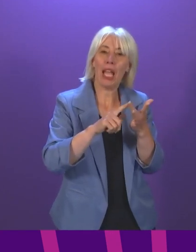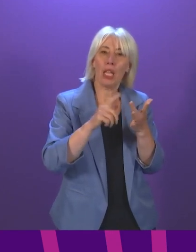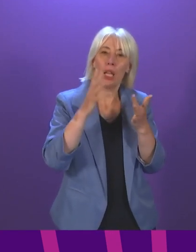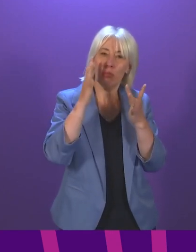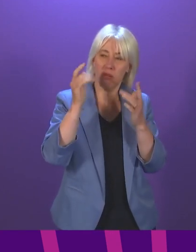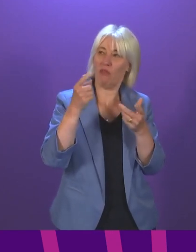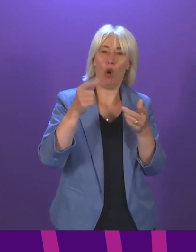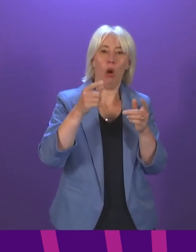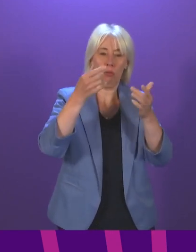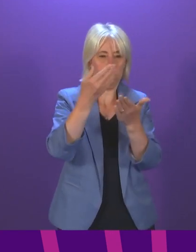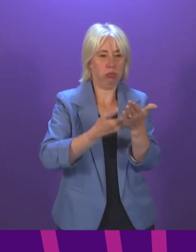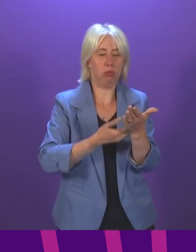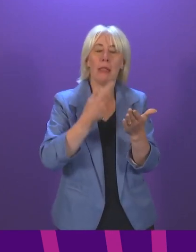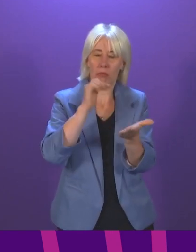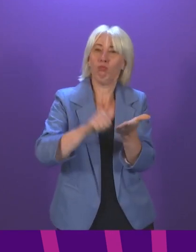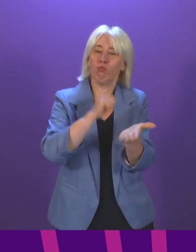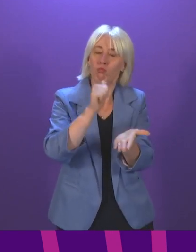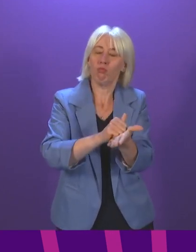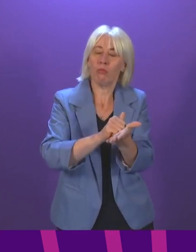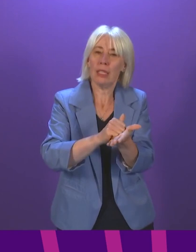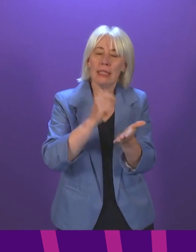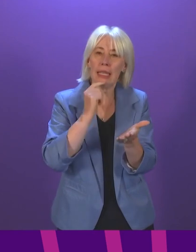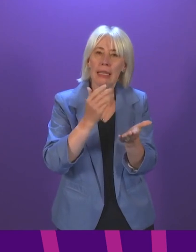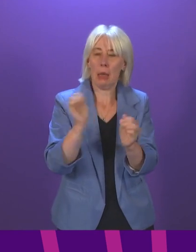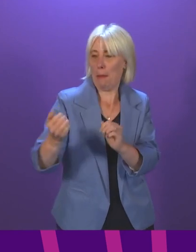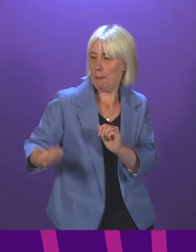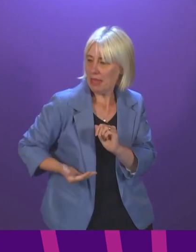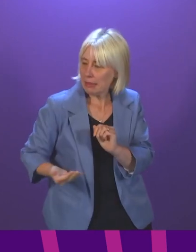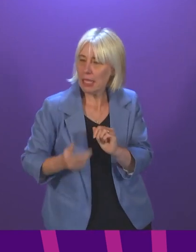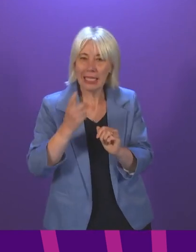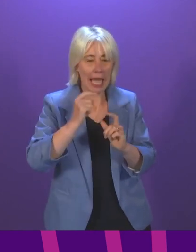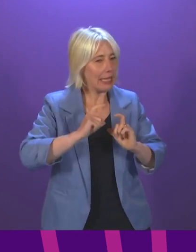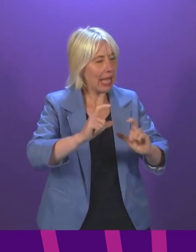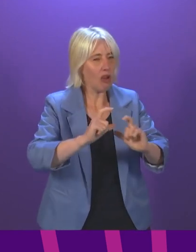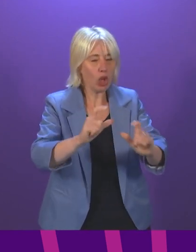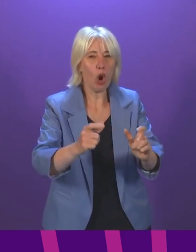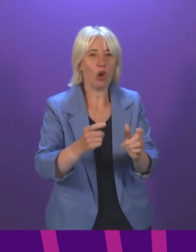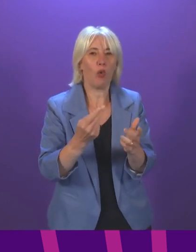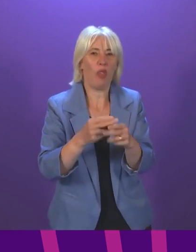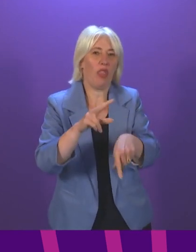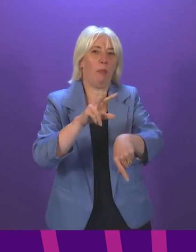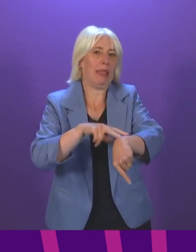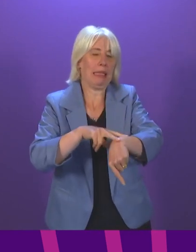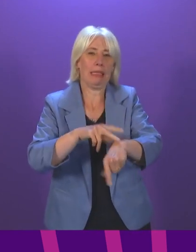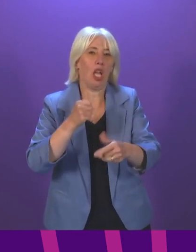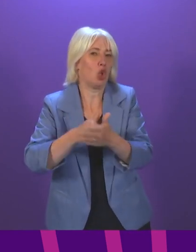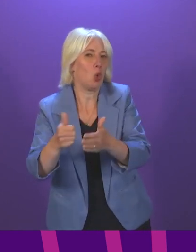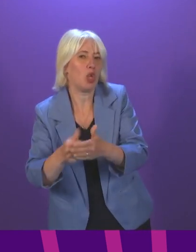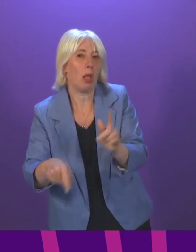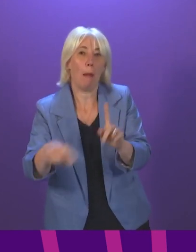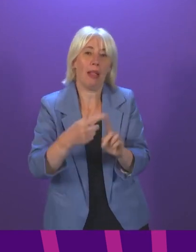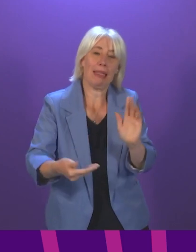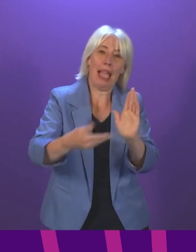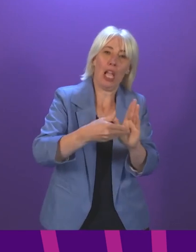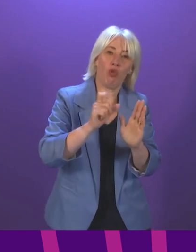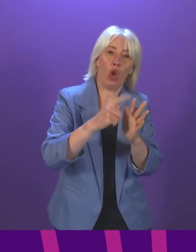offered a high degree of assurance around the ability to balance business as usual policing with COP26 operations. The transport demand